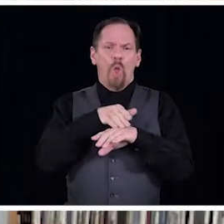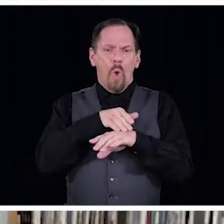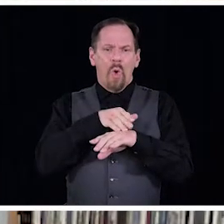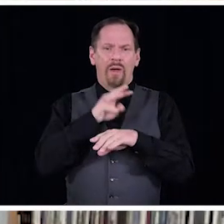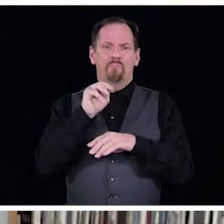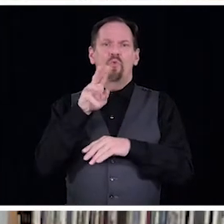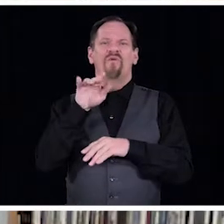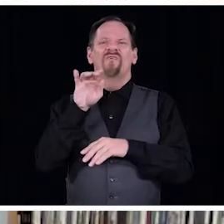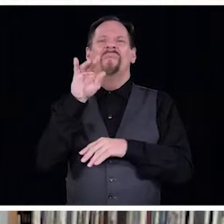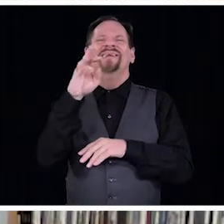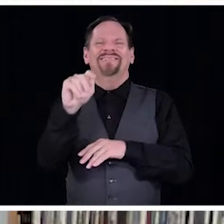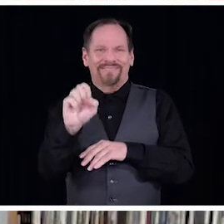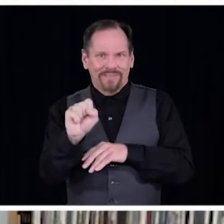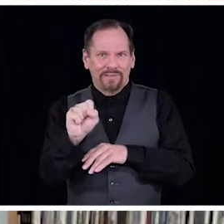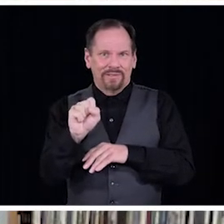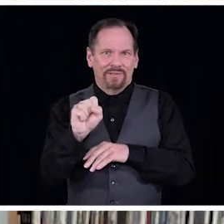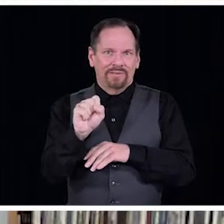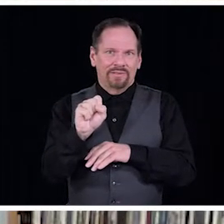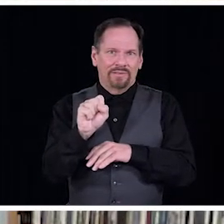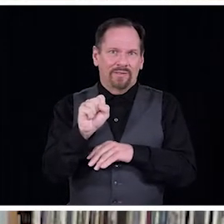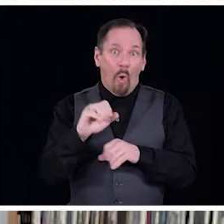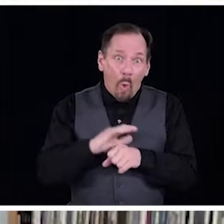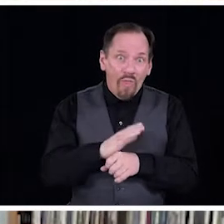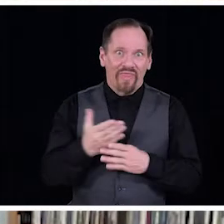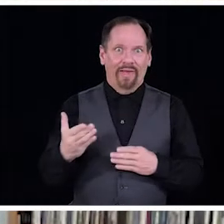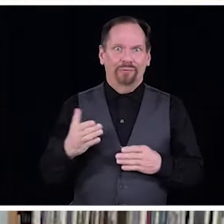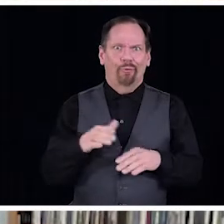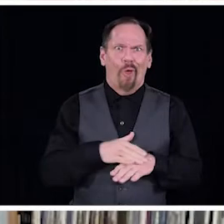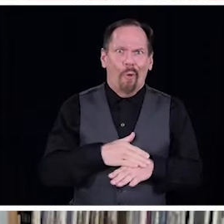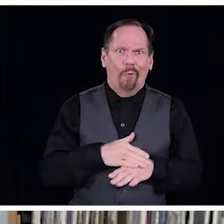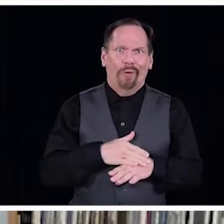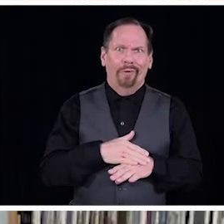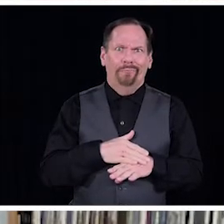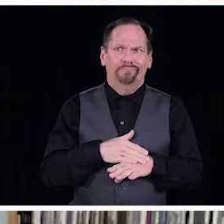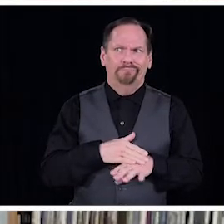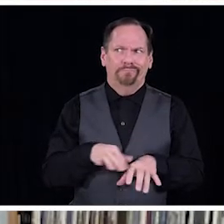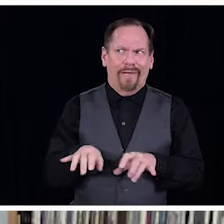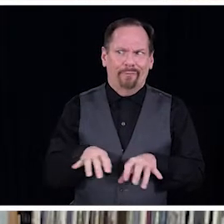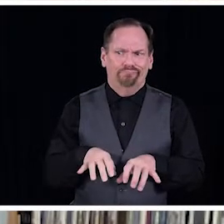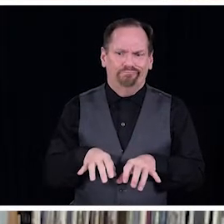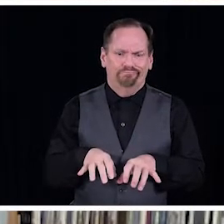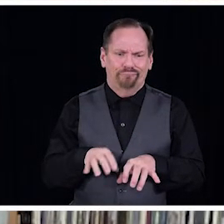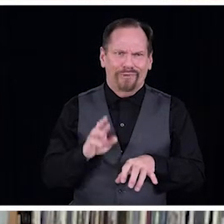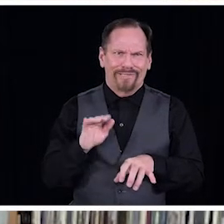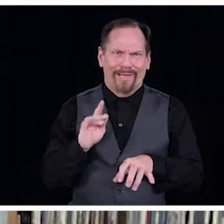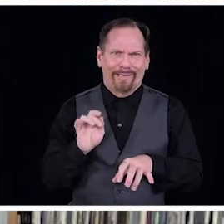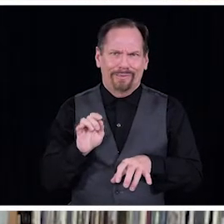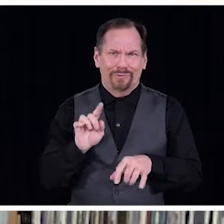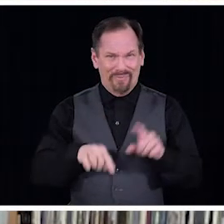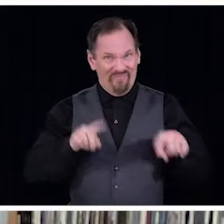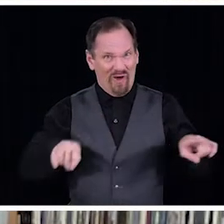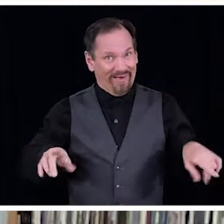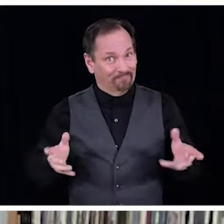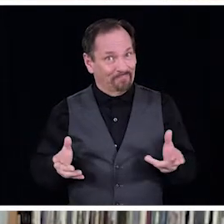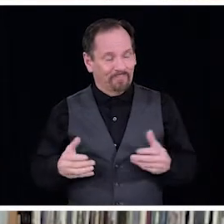I will press ahead regardless. It goes without saying that I'm speaking to you under extraordinary